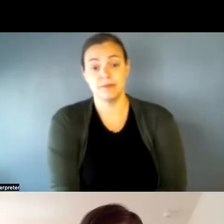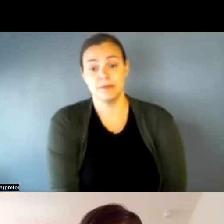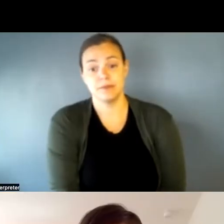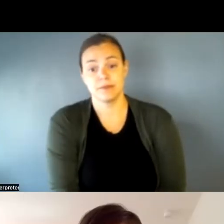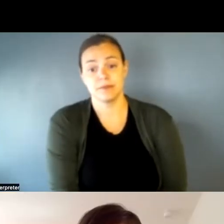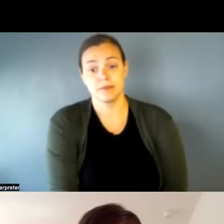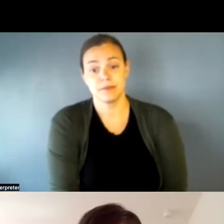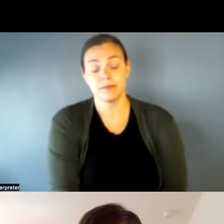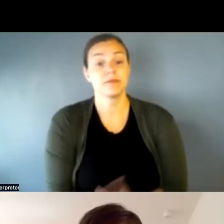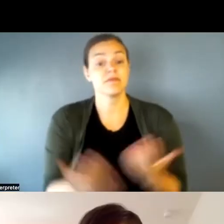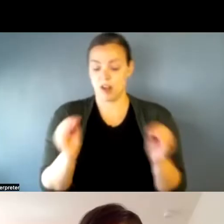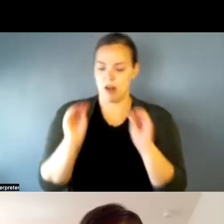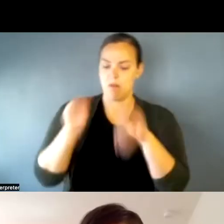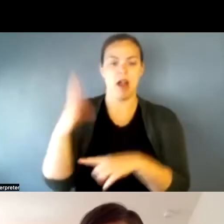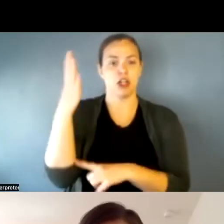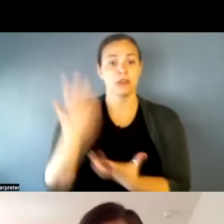Plant a tree.